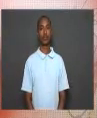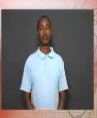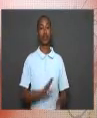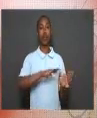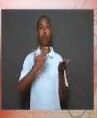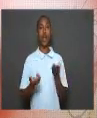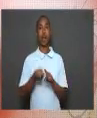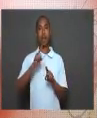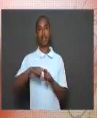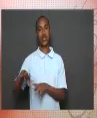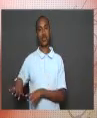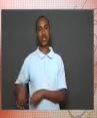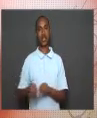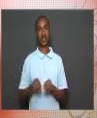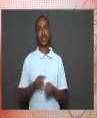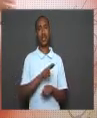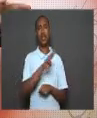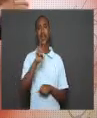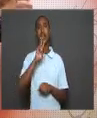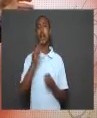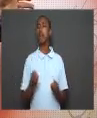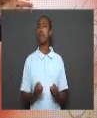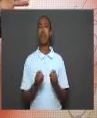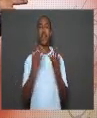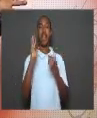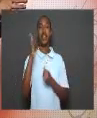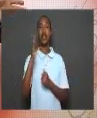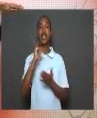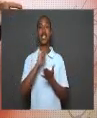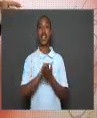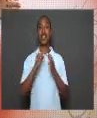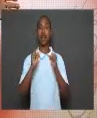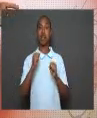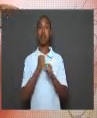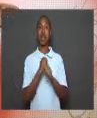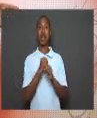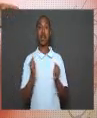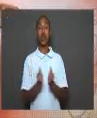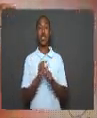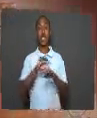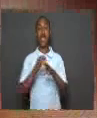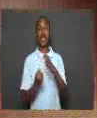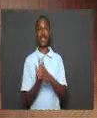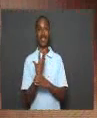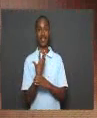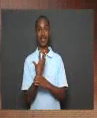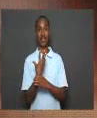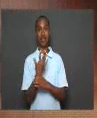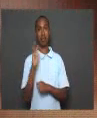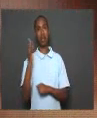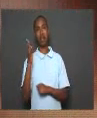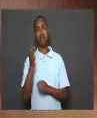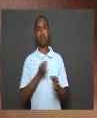Welcome back, students. There are many items that can be made with leather. You might